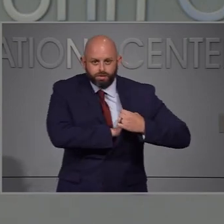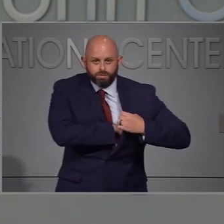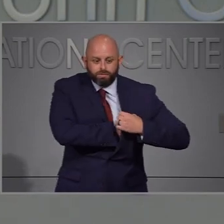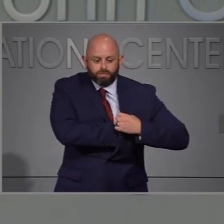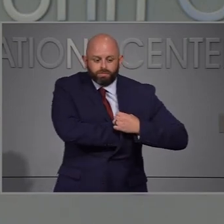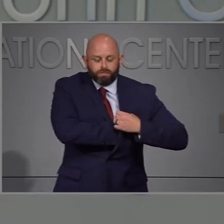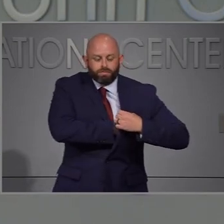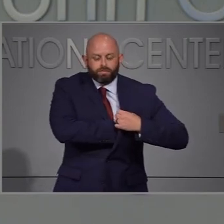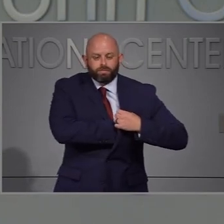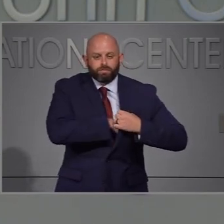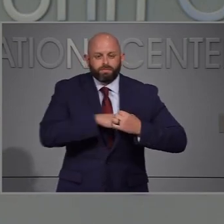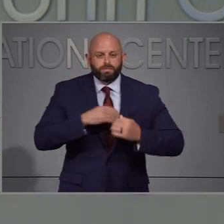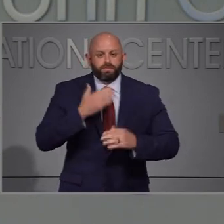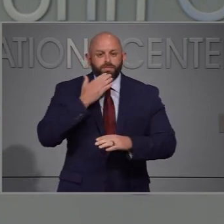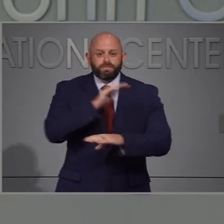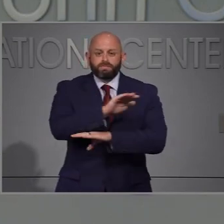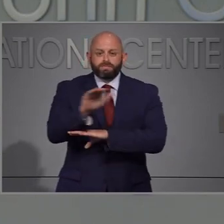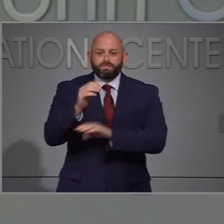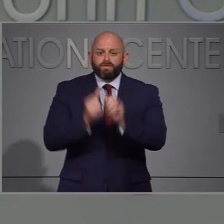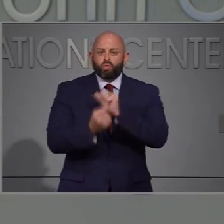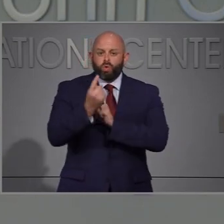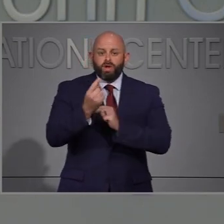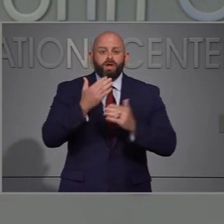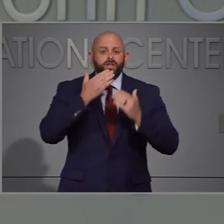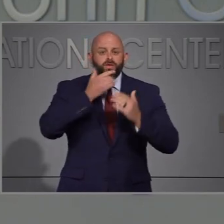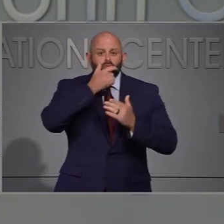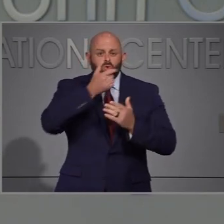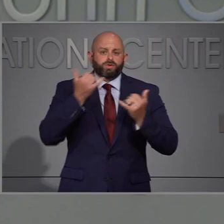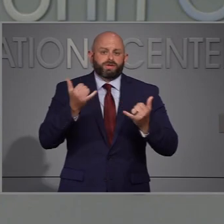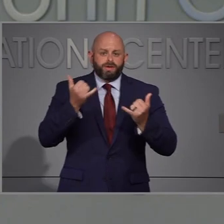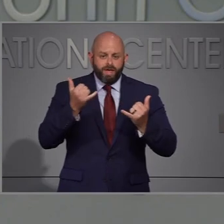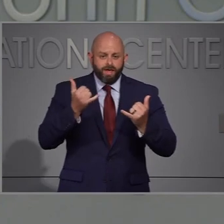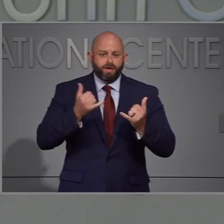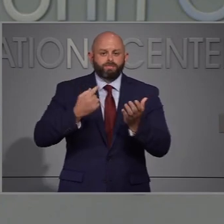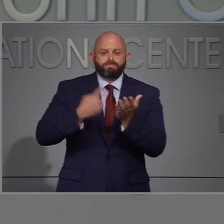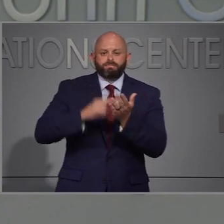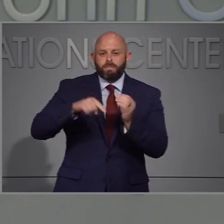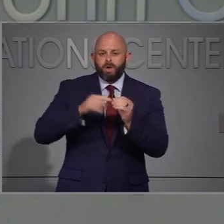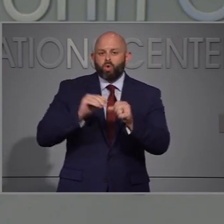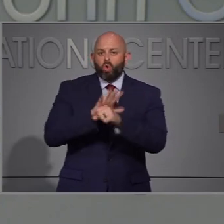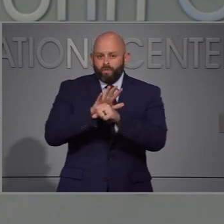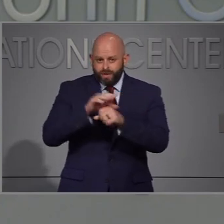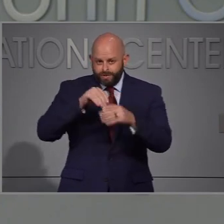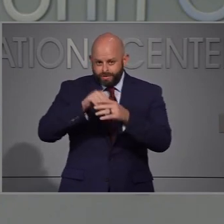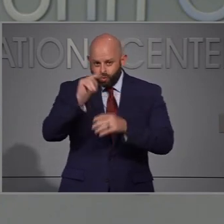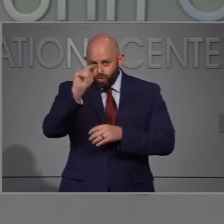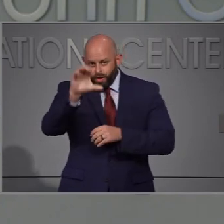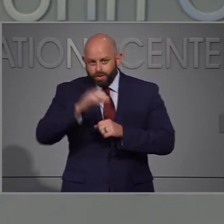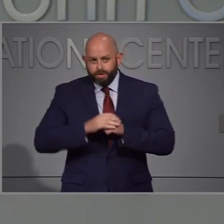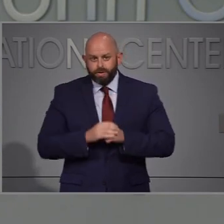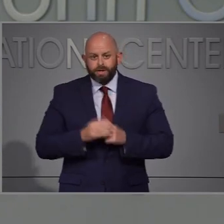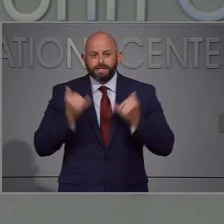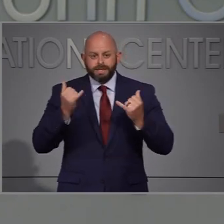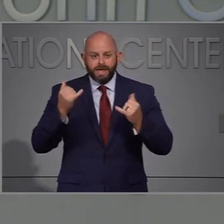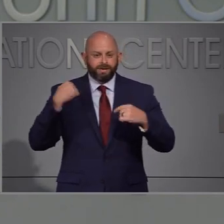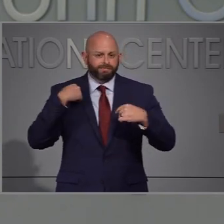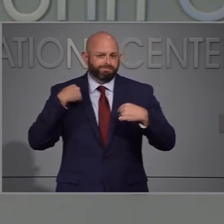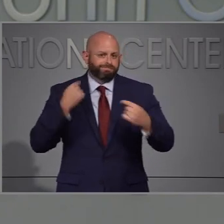Good afternoon, everybody, and thank you for joining today's update on COVID-19 in North Carolina. As of today, we have